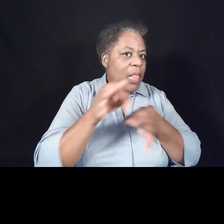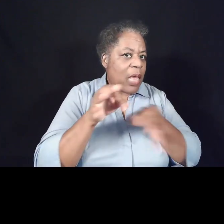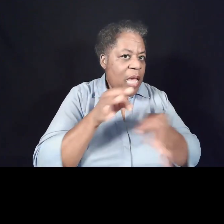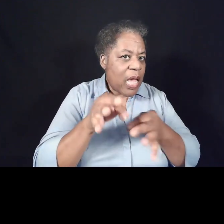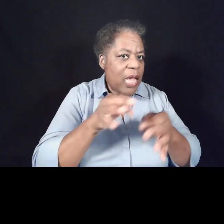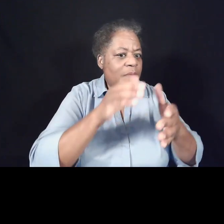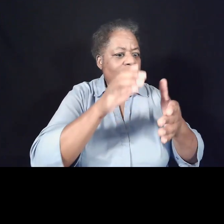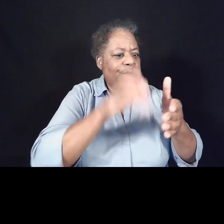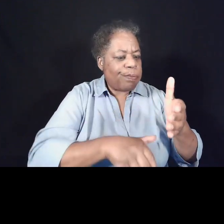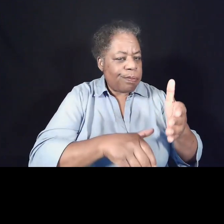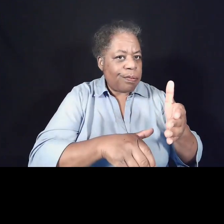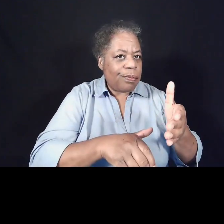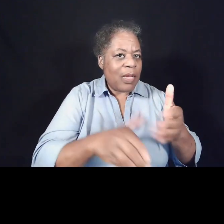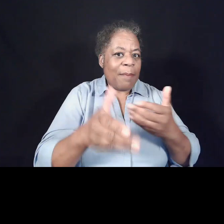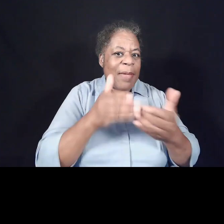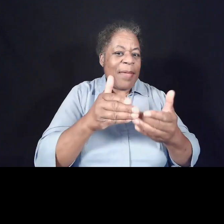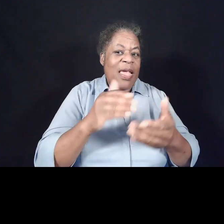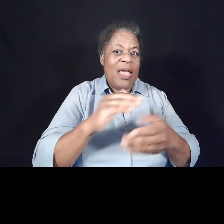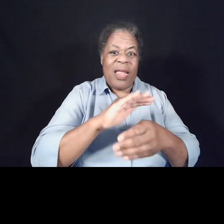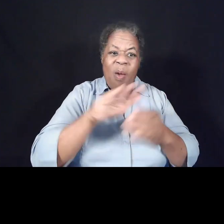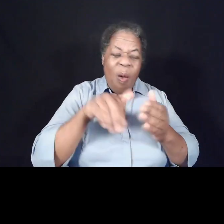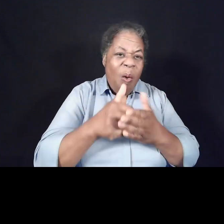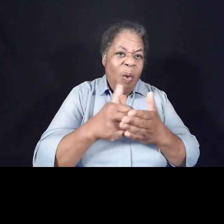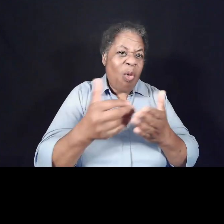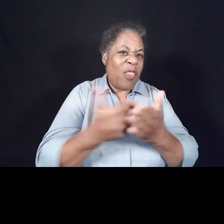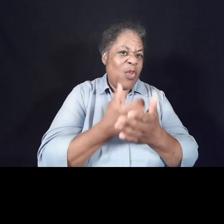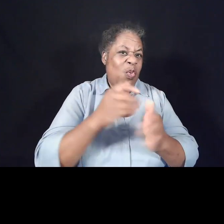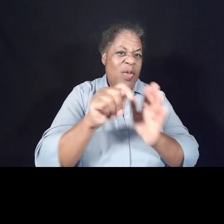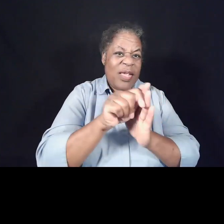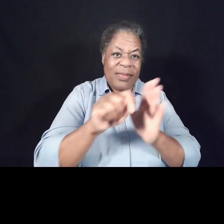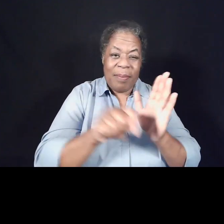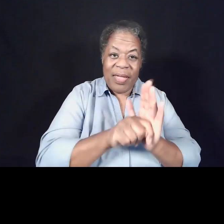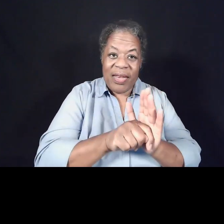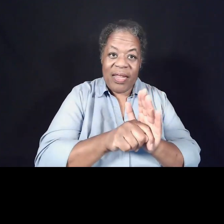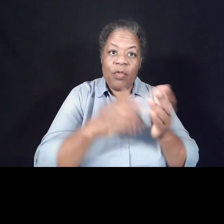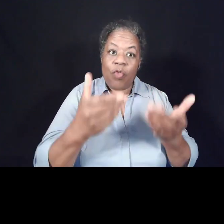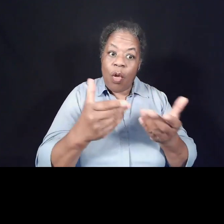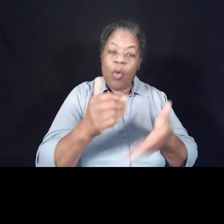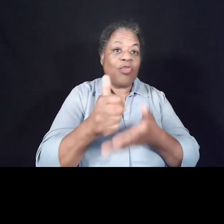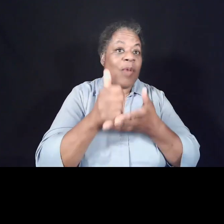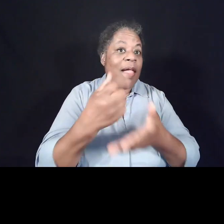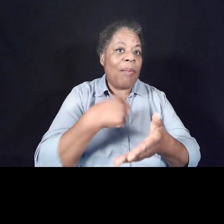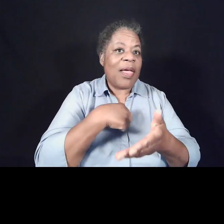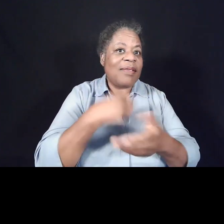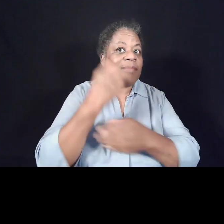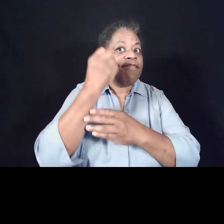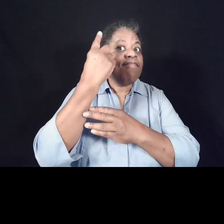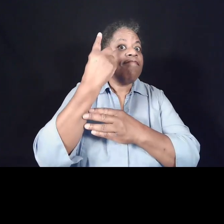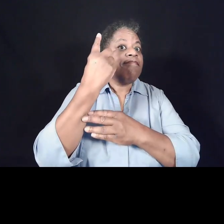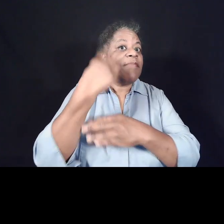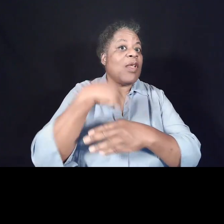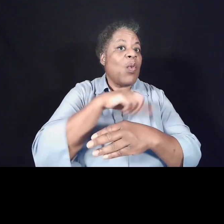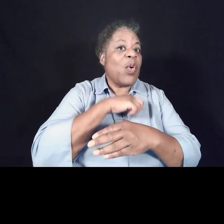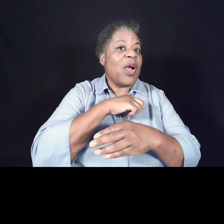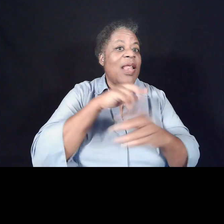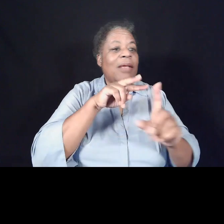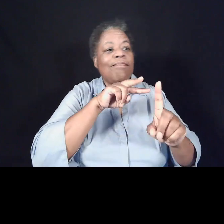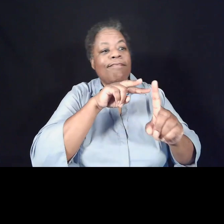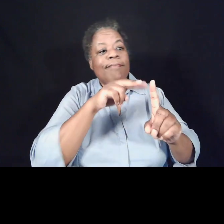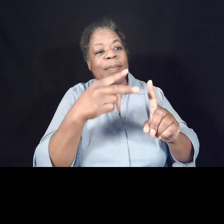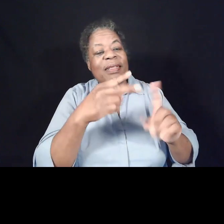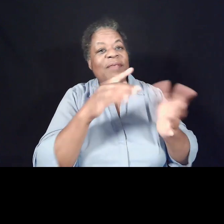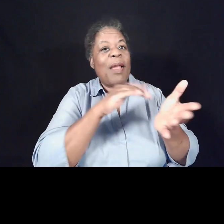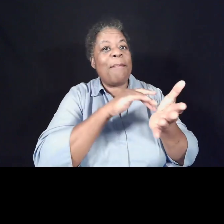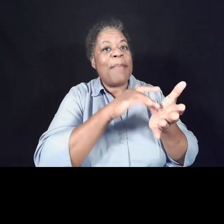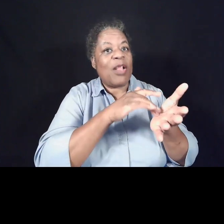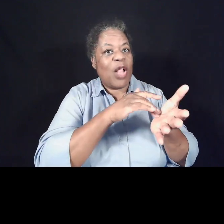and maybe in the whole New Testament. So to make sense out of it, we're going to take a medical approach